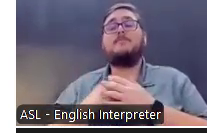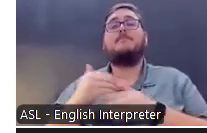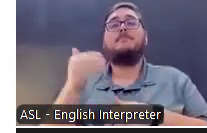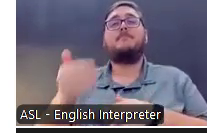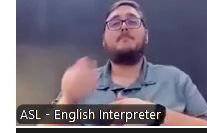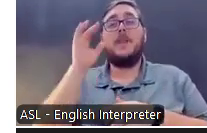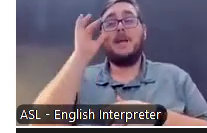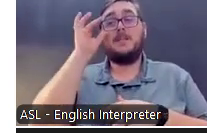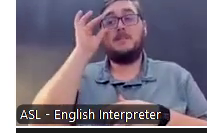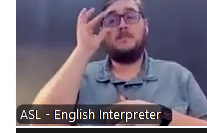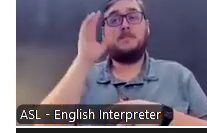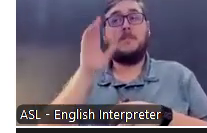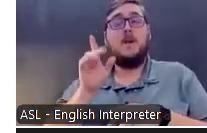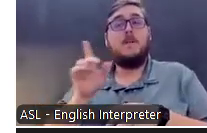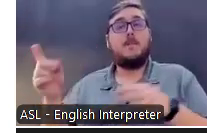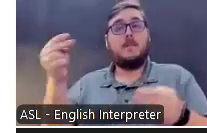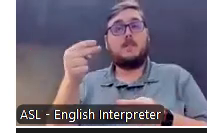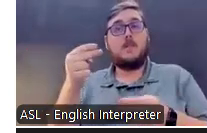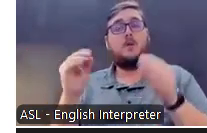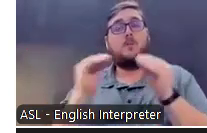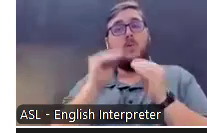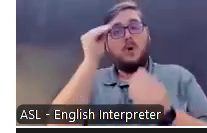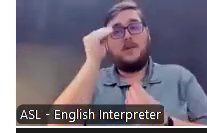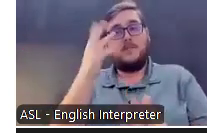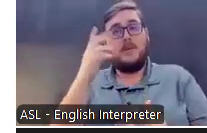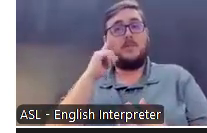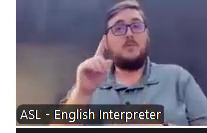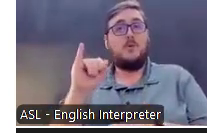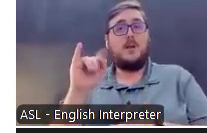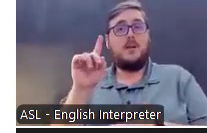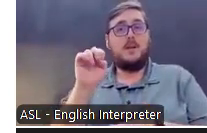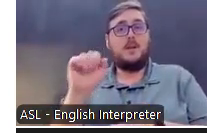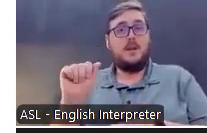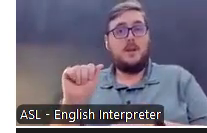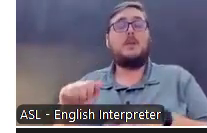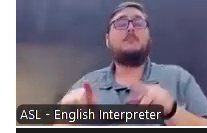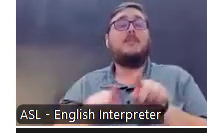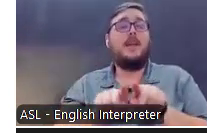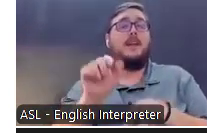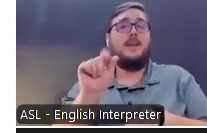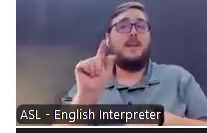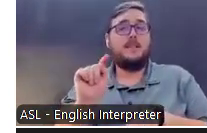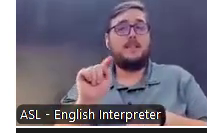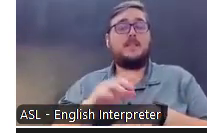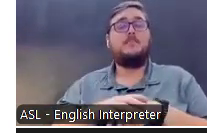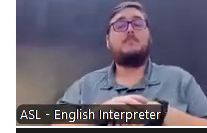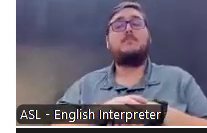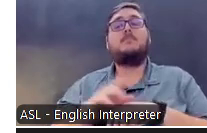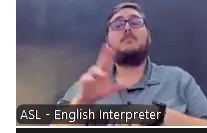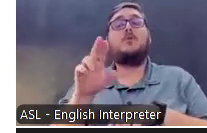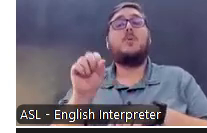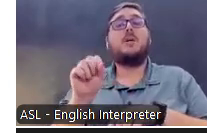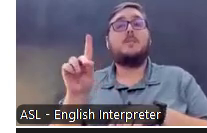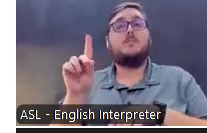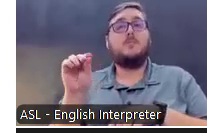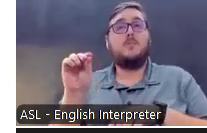This slide has more information on IDEA and AT. The U.S. Department of Education's Myths